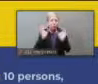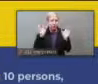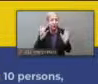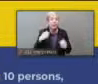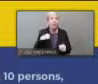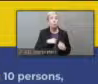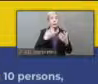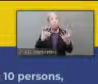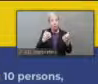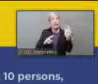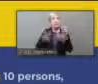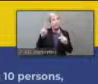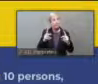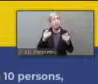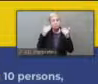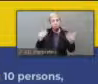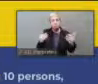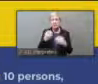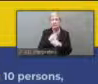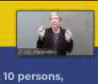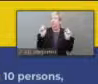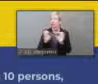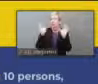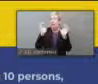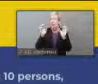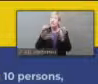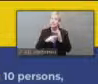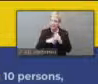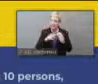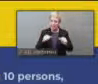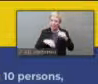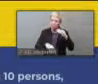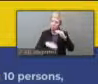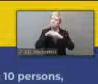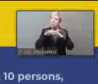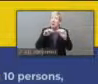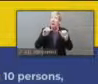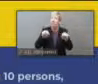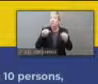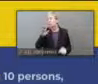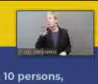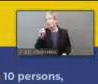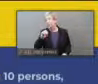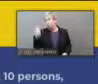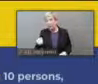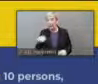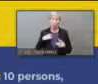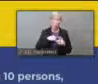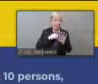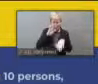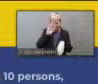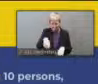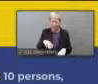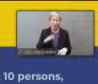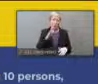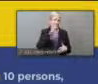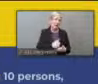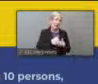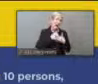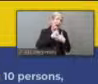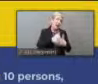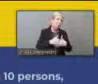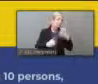to get Safe Certified. We want you to get to that 60%. We know that makes a huge difference on our ability